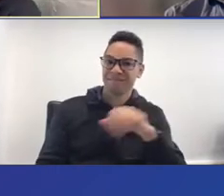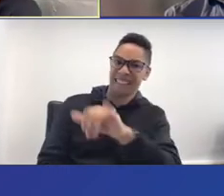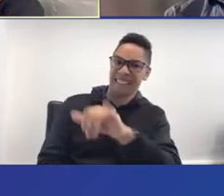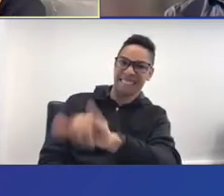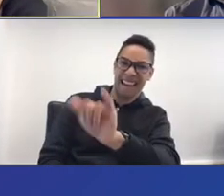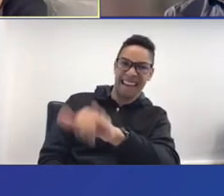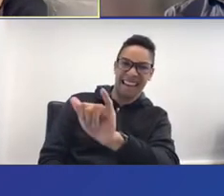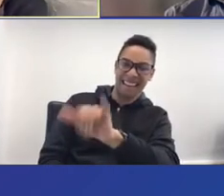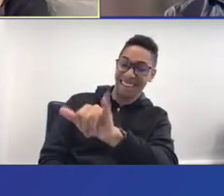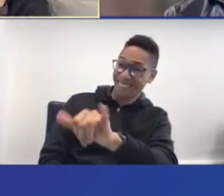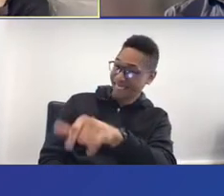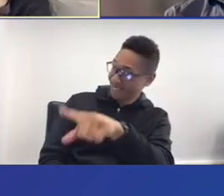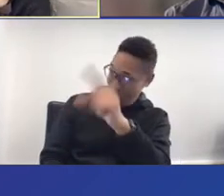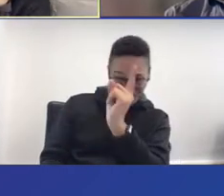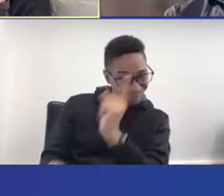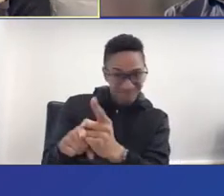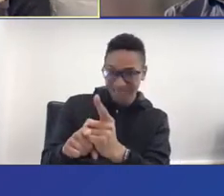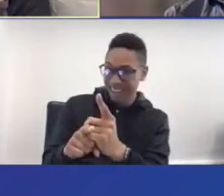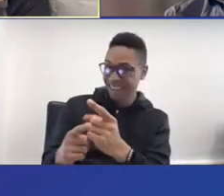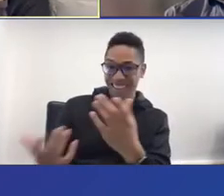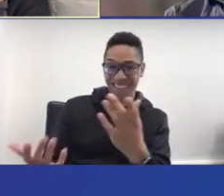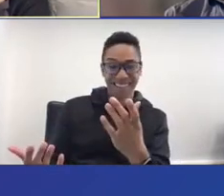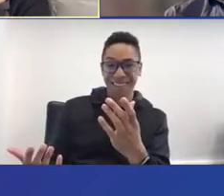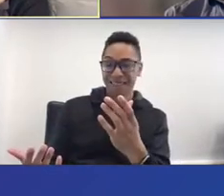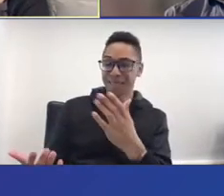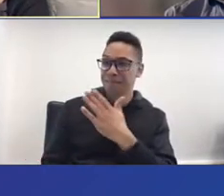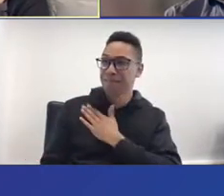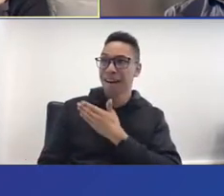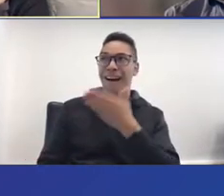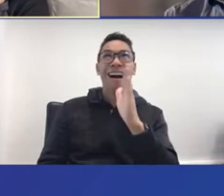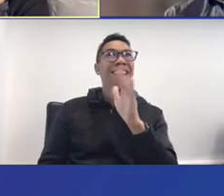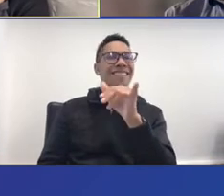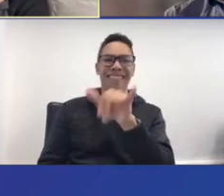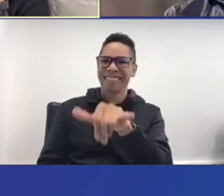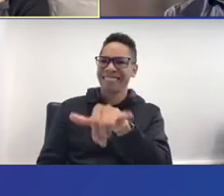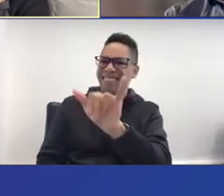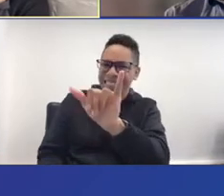That's it. Oh my gosh. That so captures what